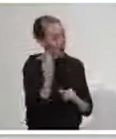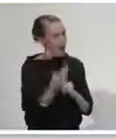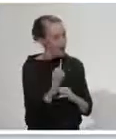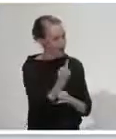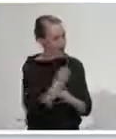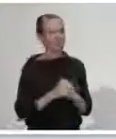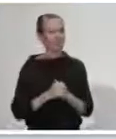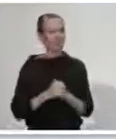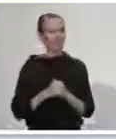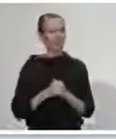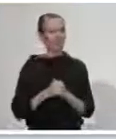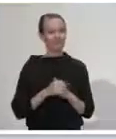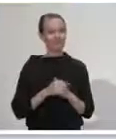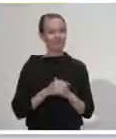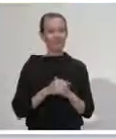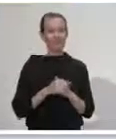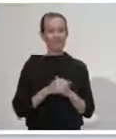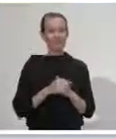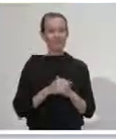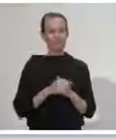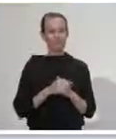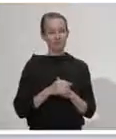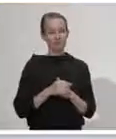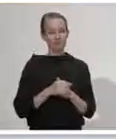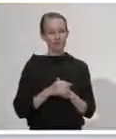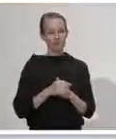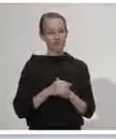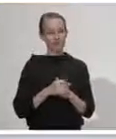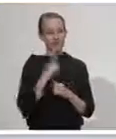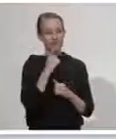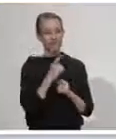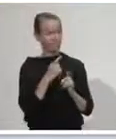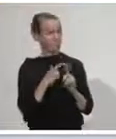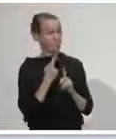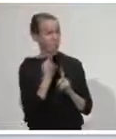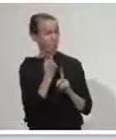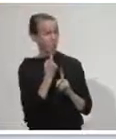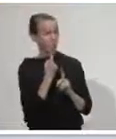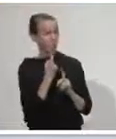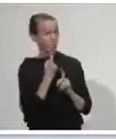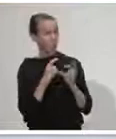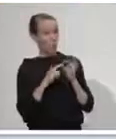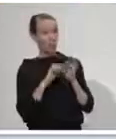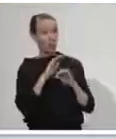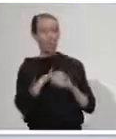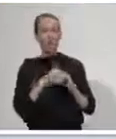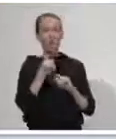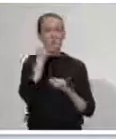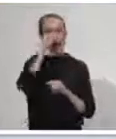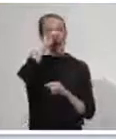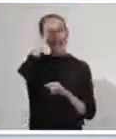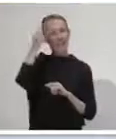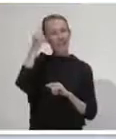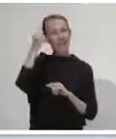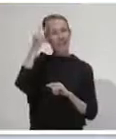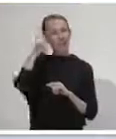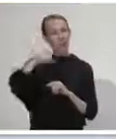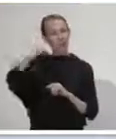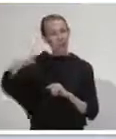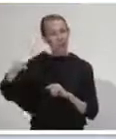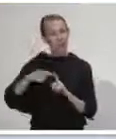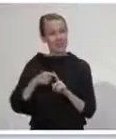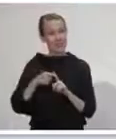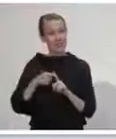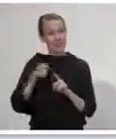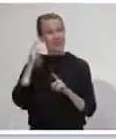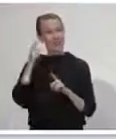on Hita's question, actually. Yeah. In regards to Māori experts, Yeah. isn't it a fair point to make that they want to be at the table and not just